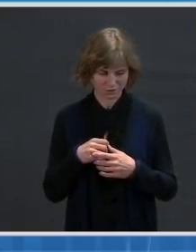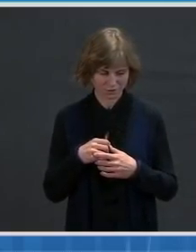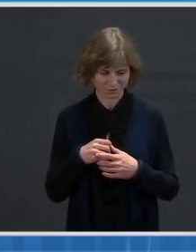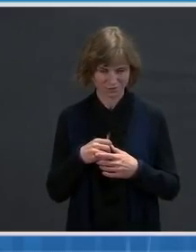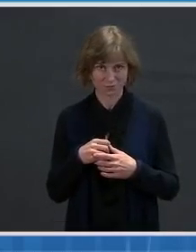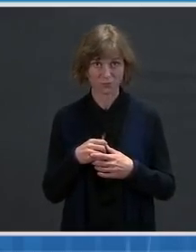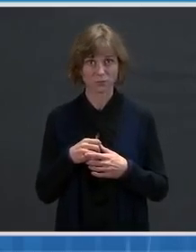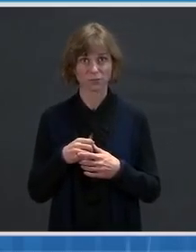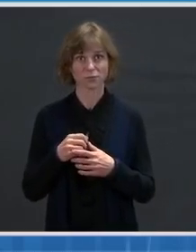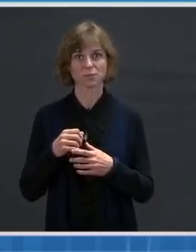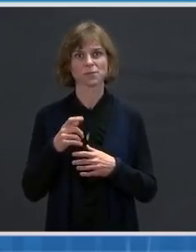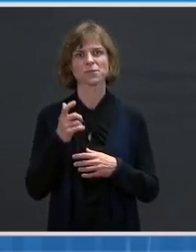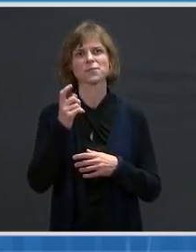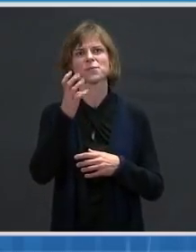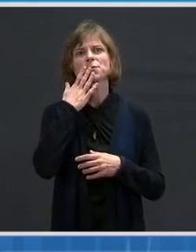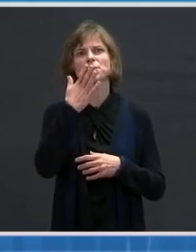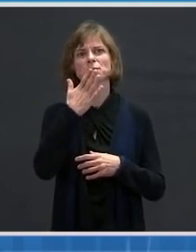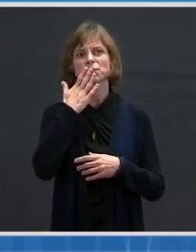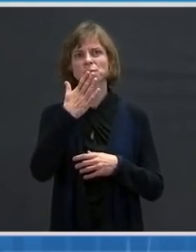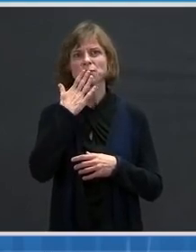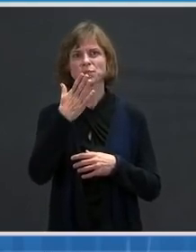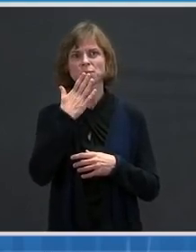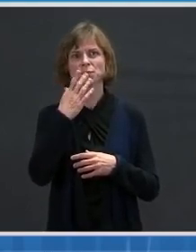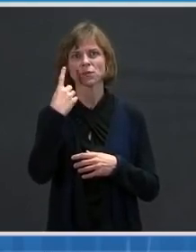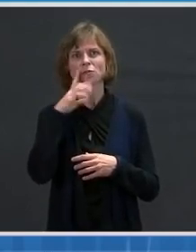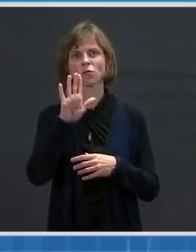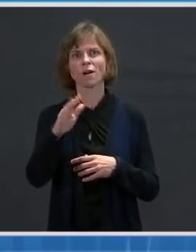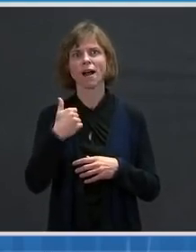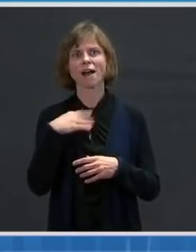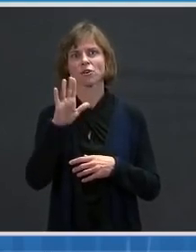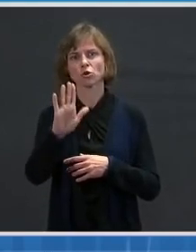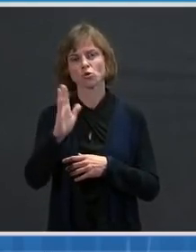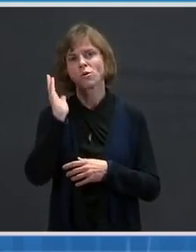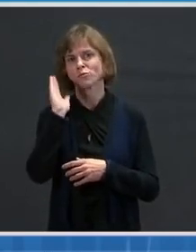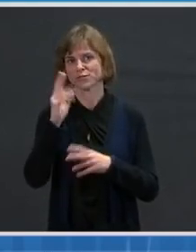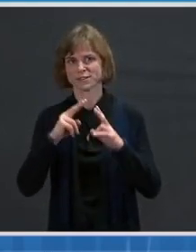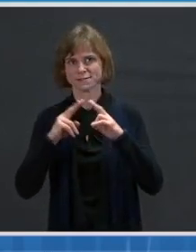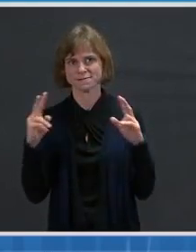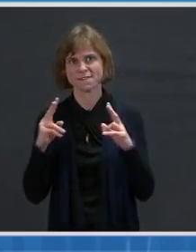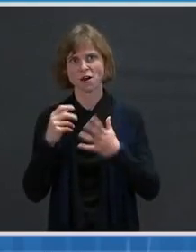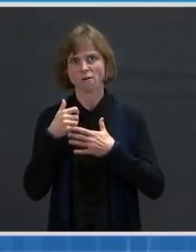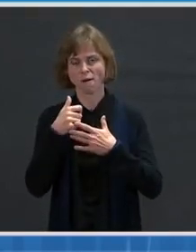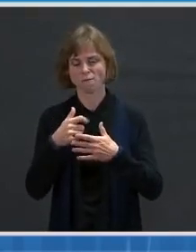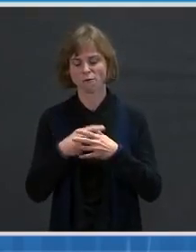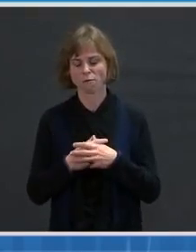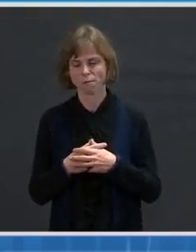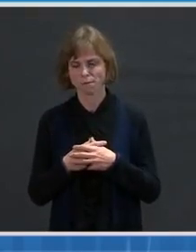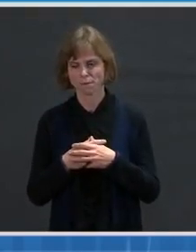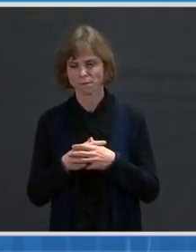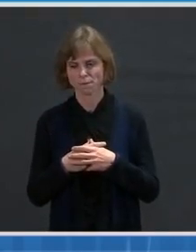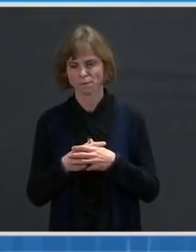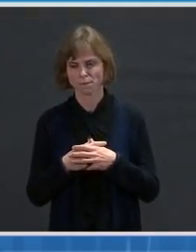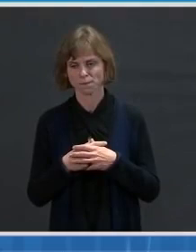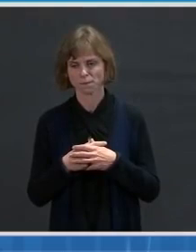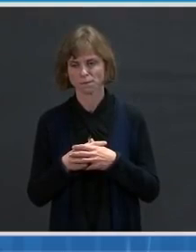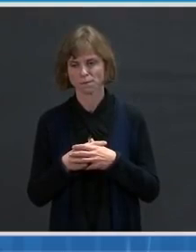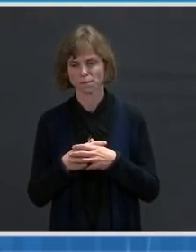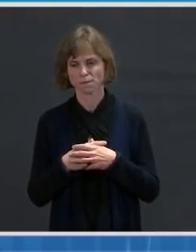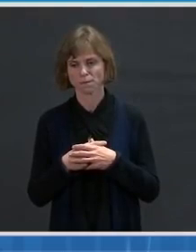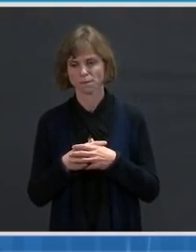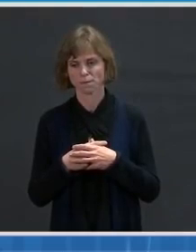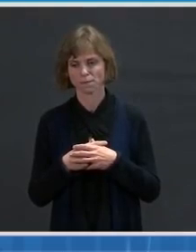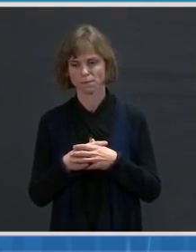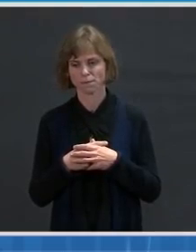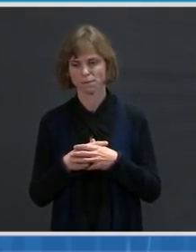Thanks so much for having this briefing. It's very helpful. My question is, what is